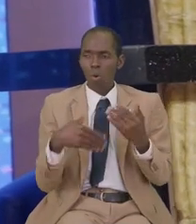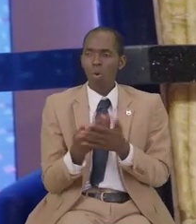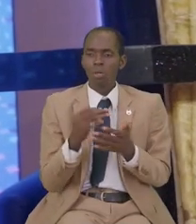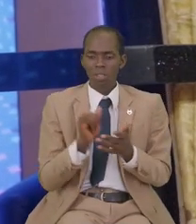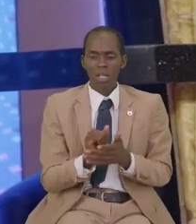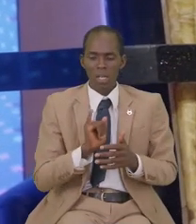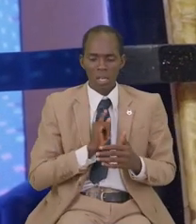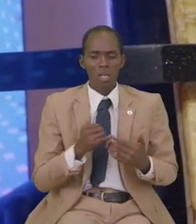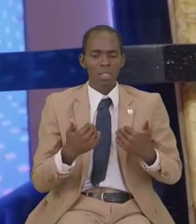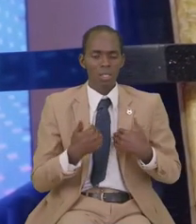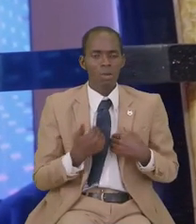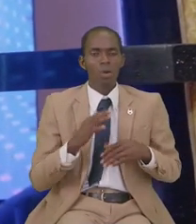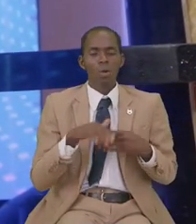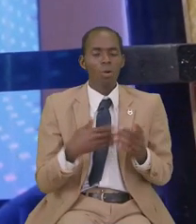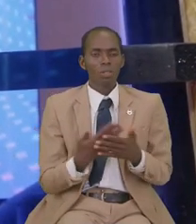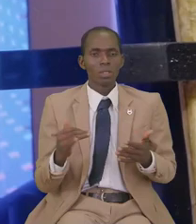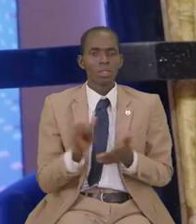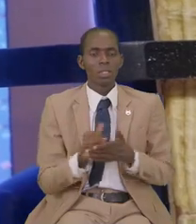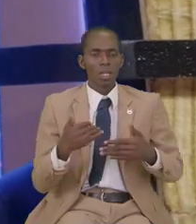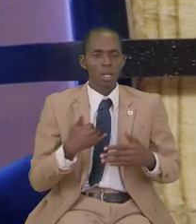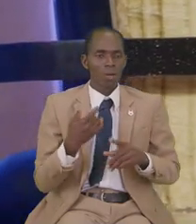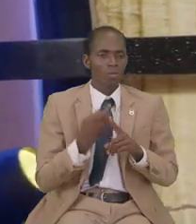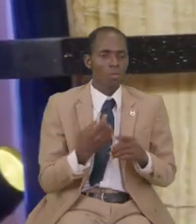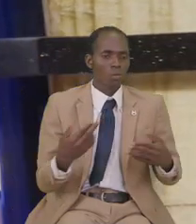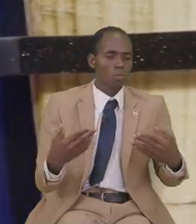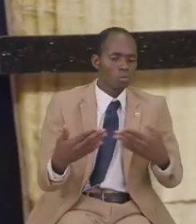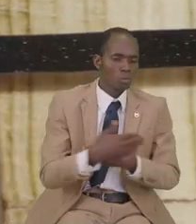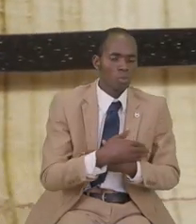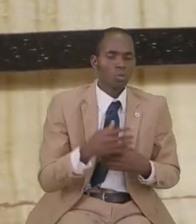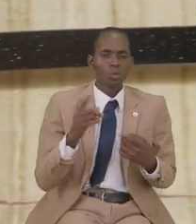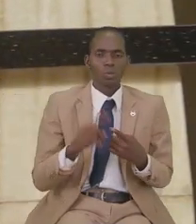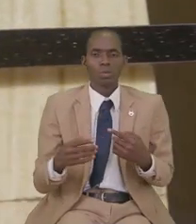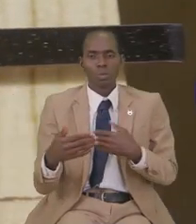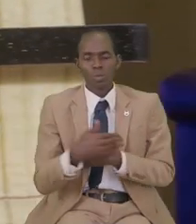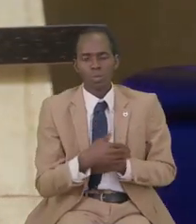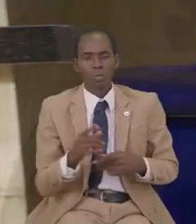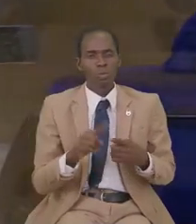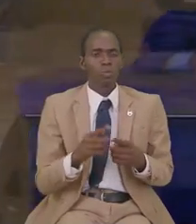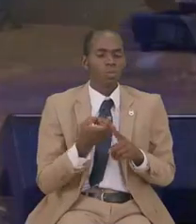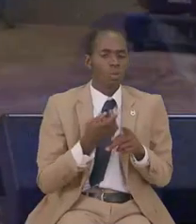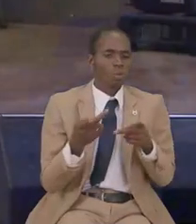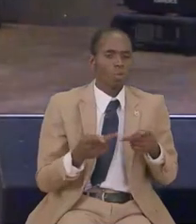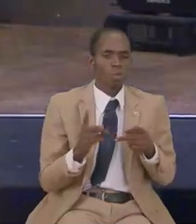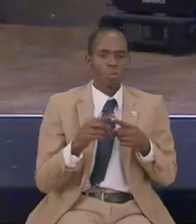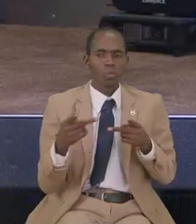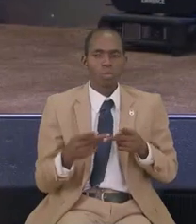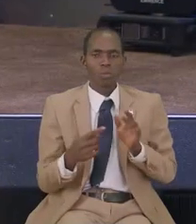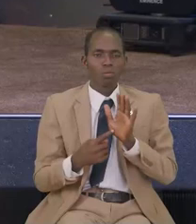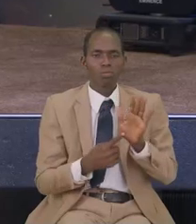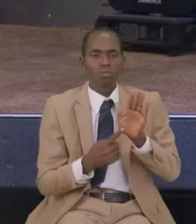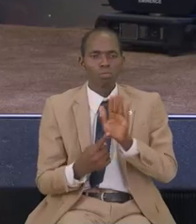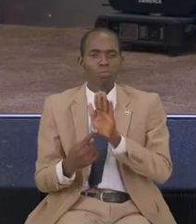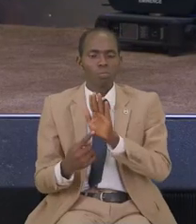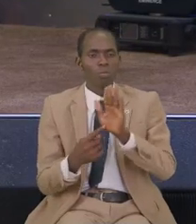the things in his house, from room to room, apartment to apartment, chamber to chamber. He went everywhere and showed them